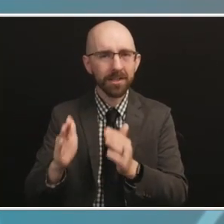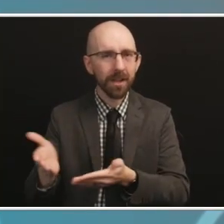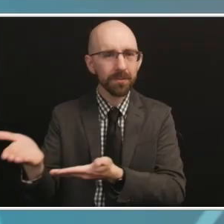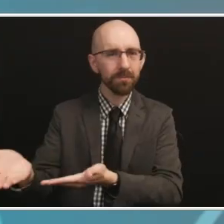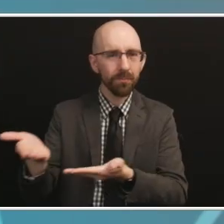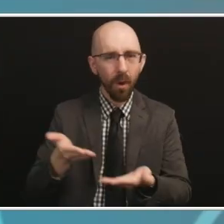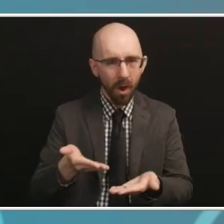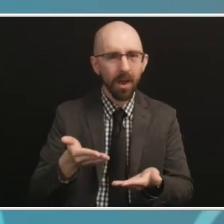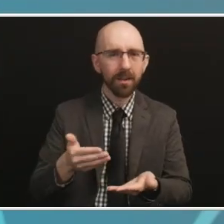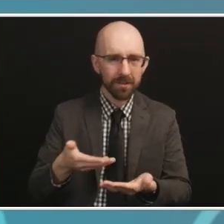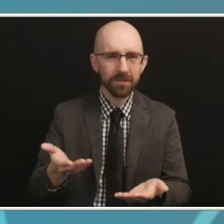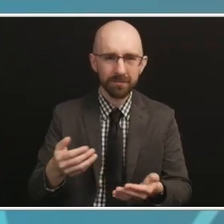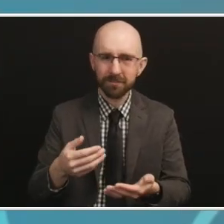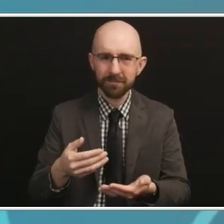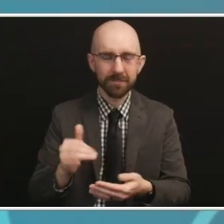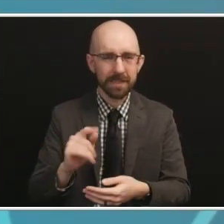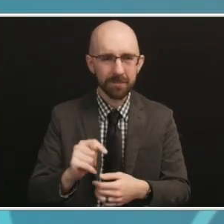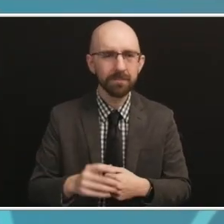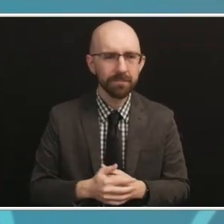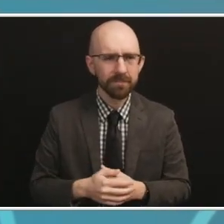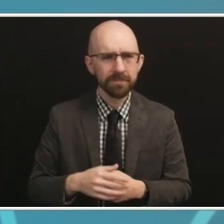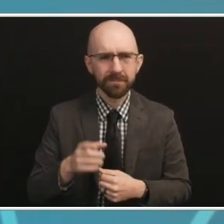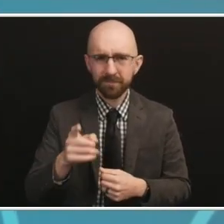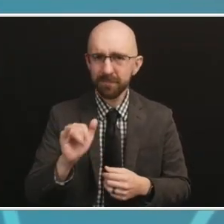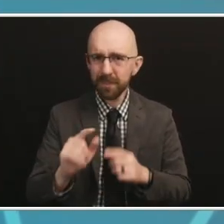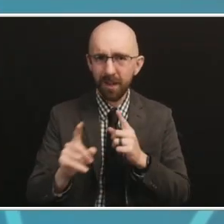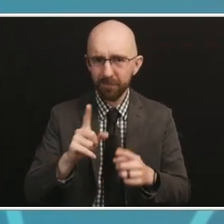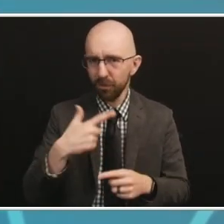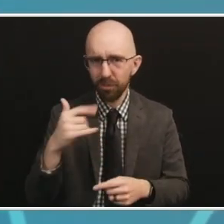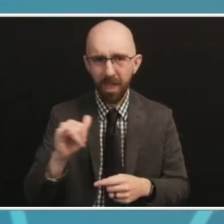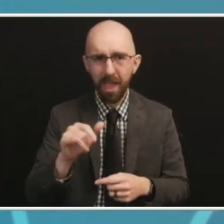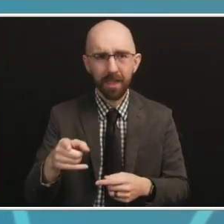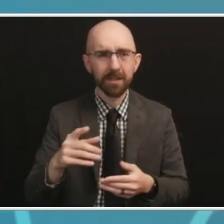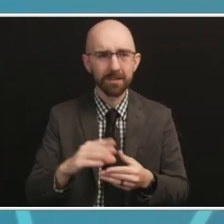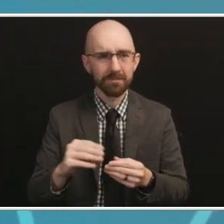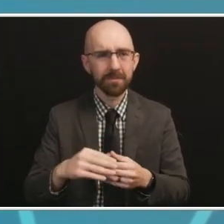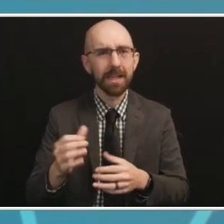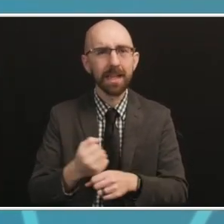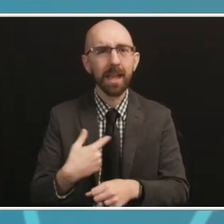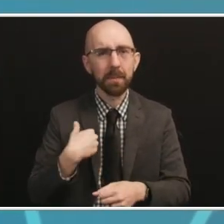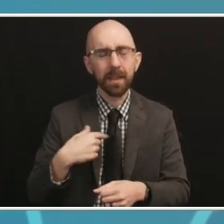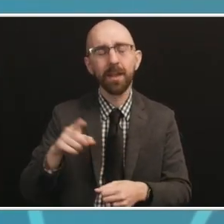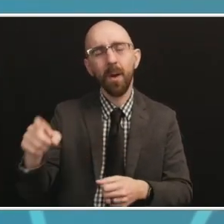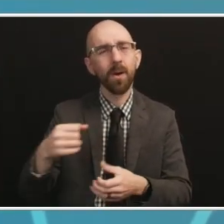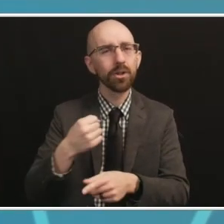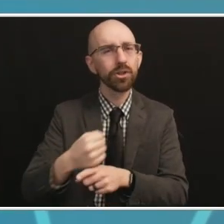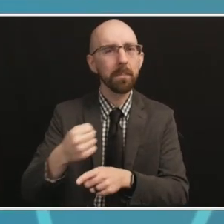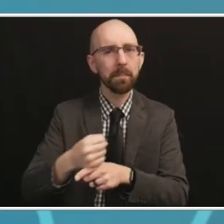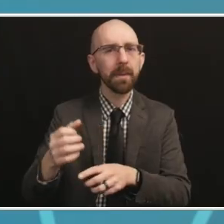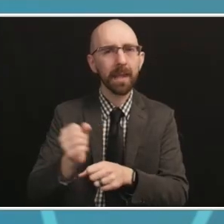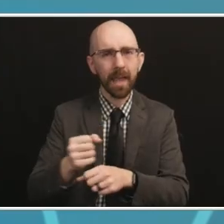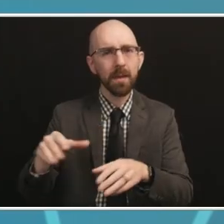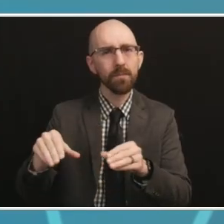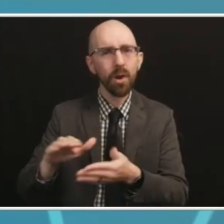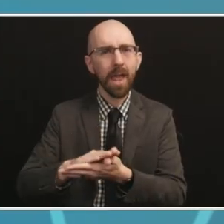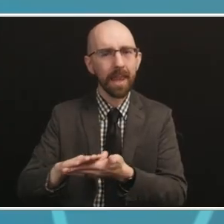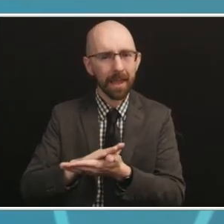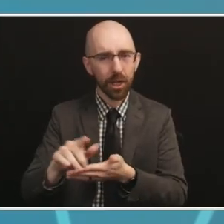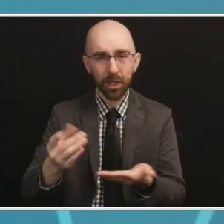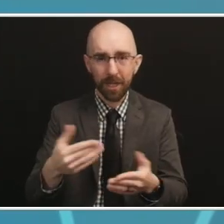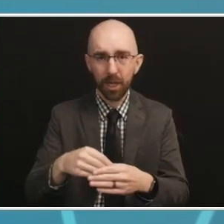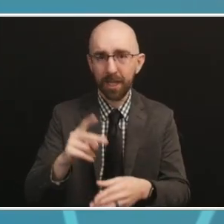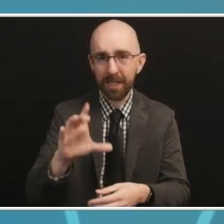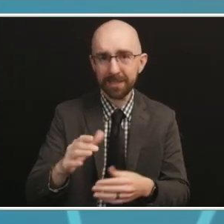So, okay, what did that conversation look like? He says, go down to the shop, get me brake cleaner. You're here in Kansas City